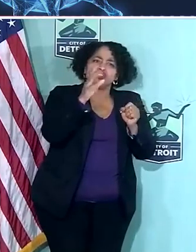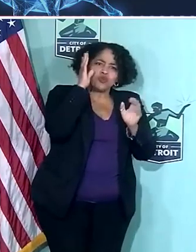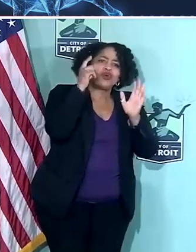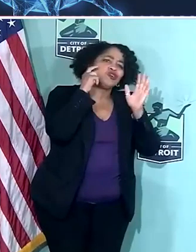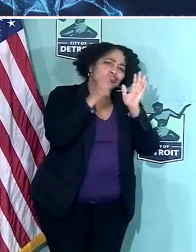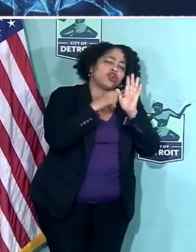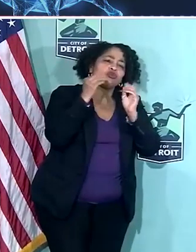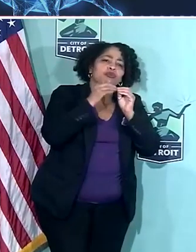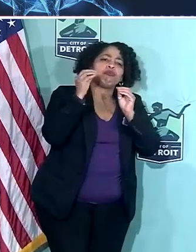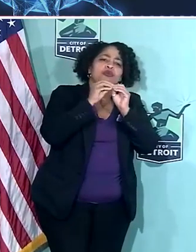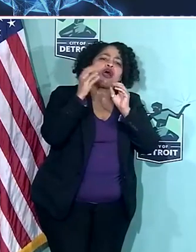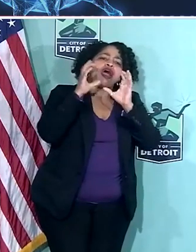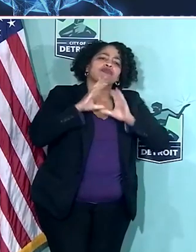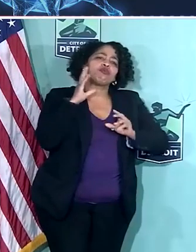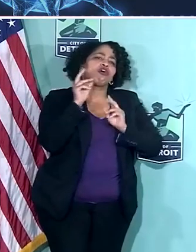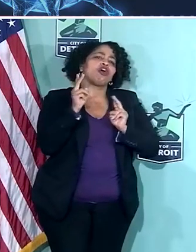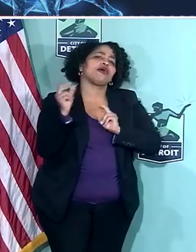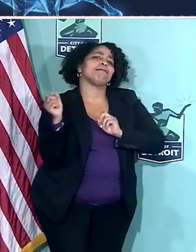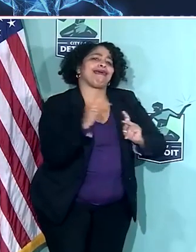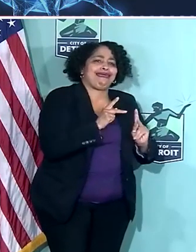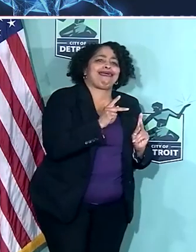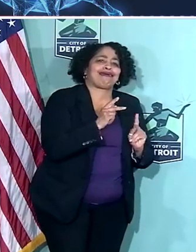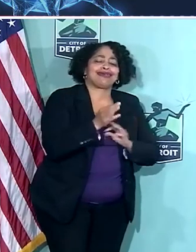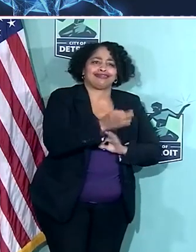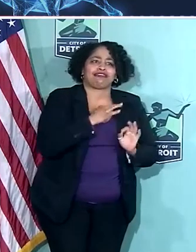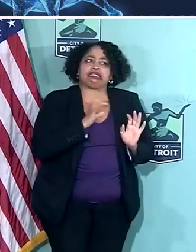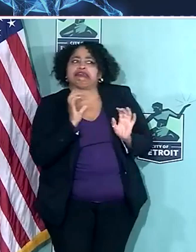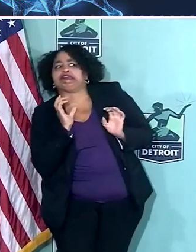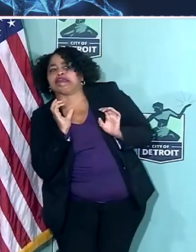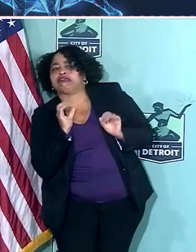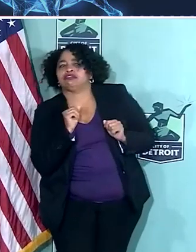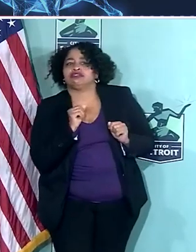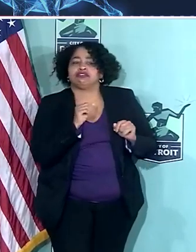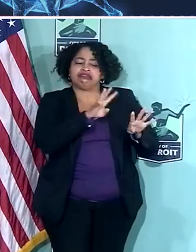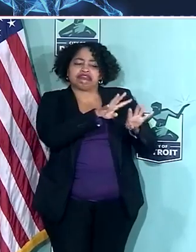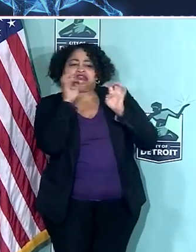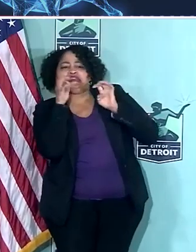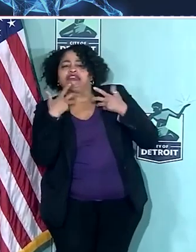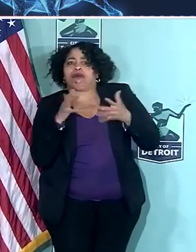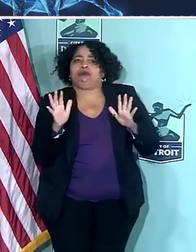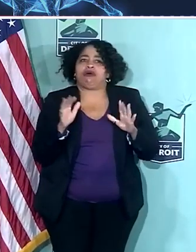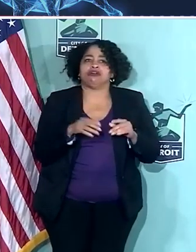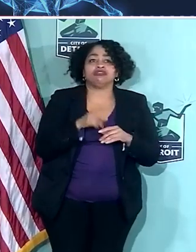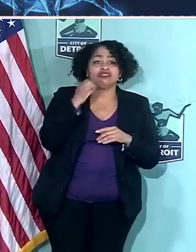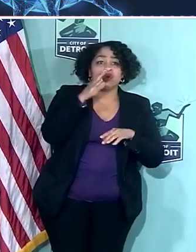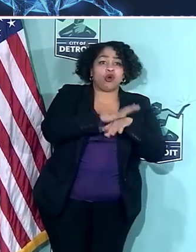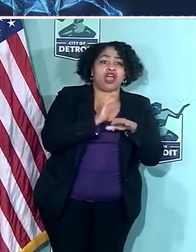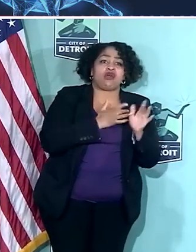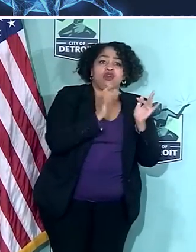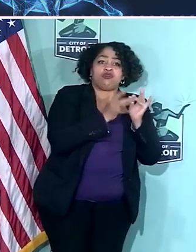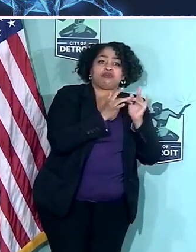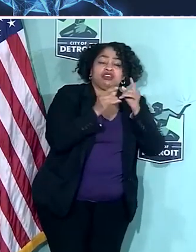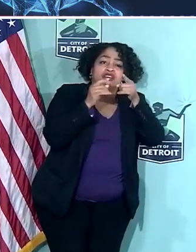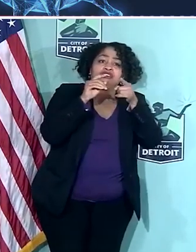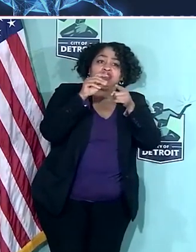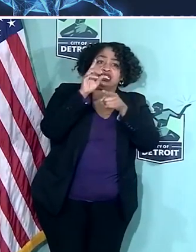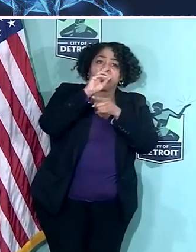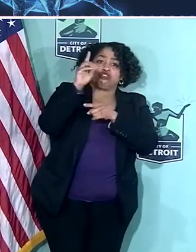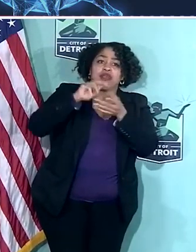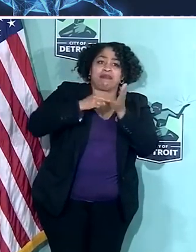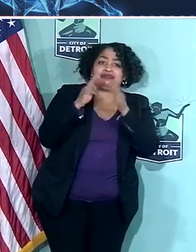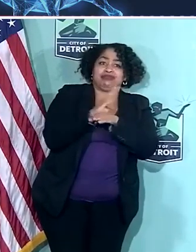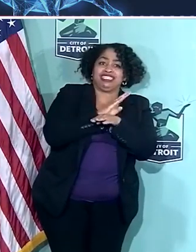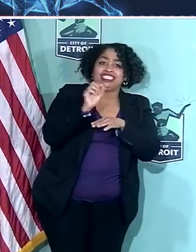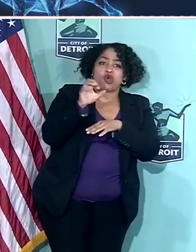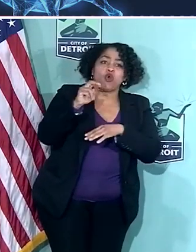to your business. So also on this site, DetroitMeansBusiness.org, every business owner in this city thinking about opening it up, even